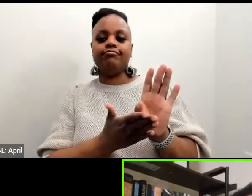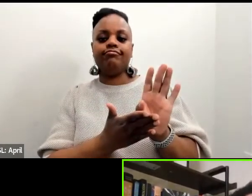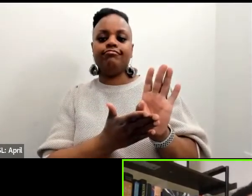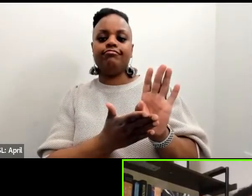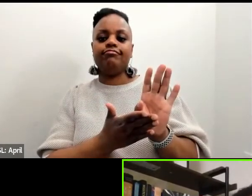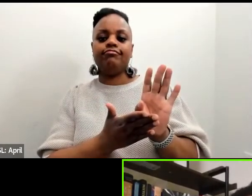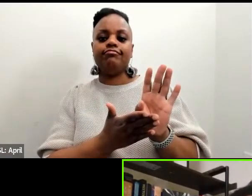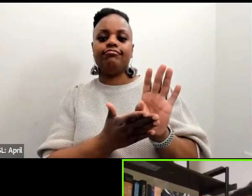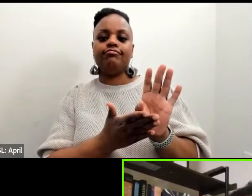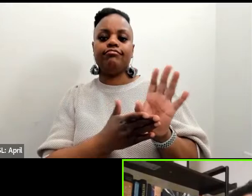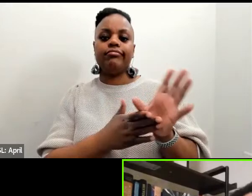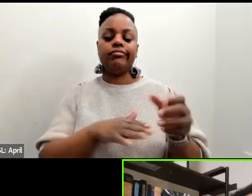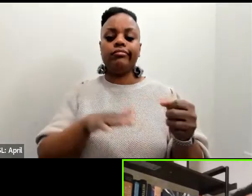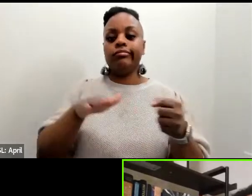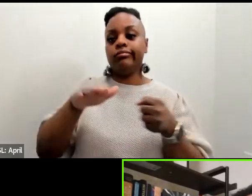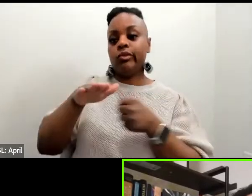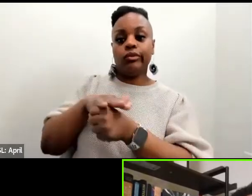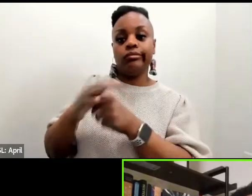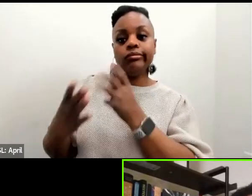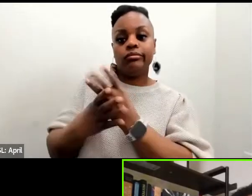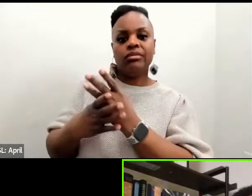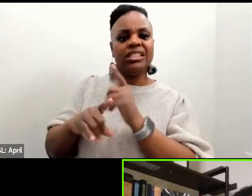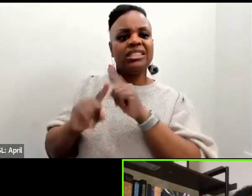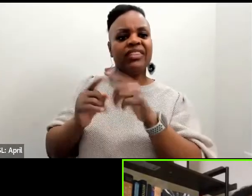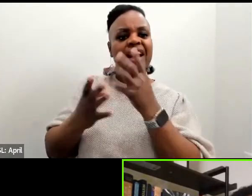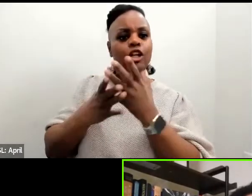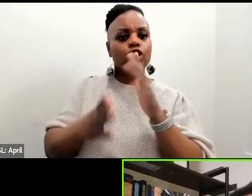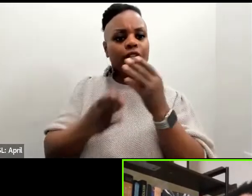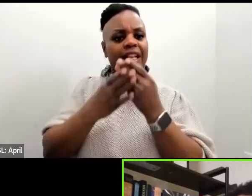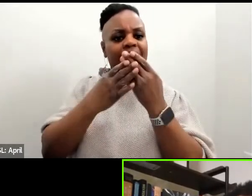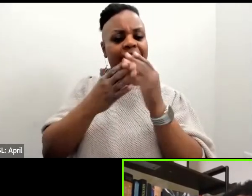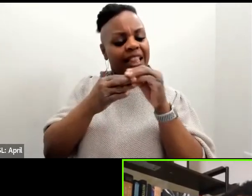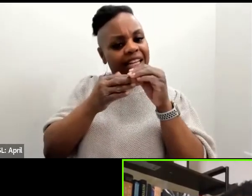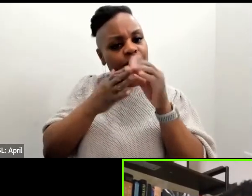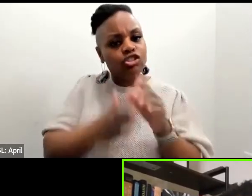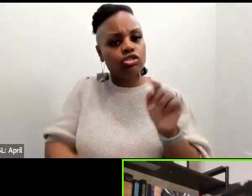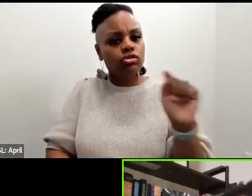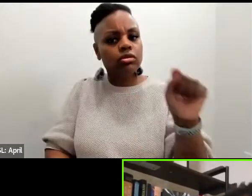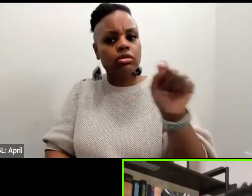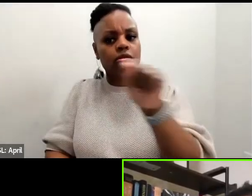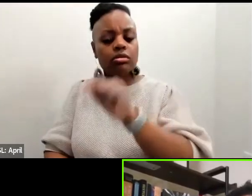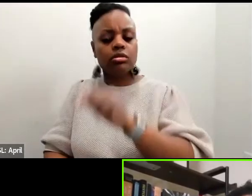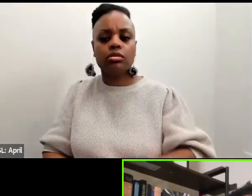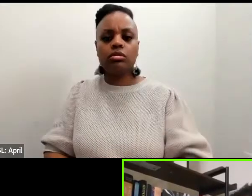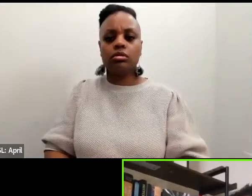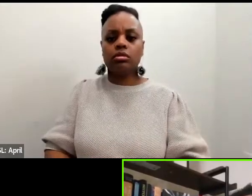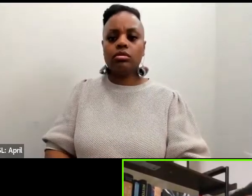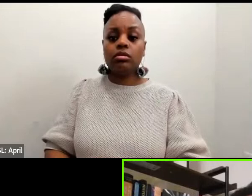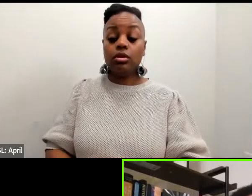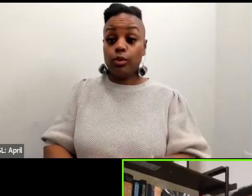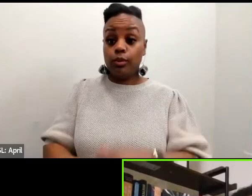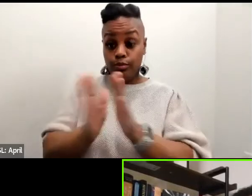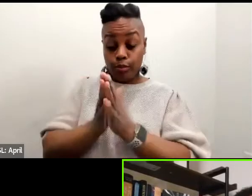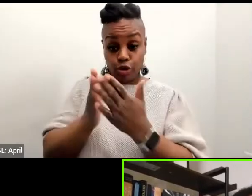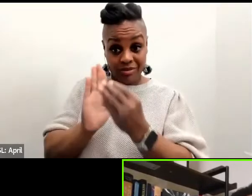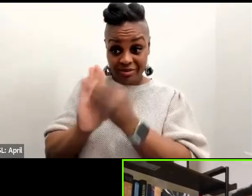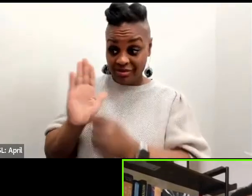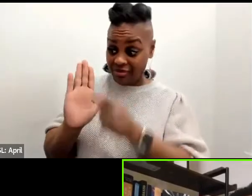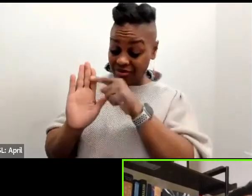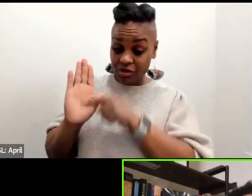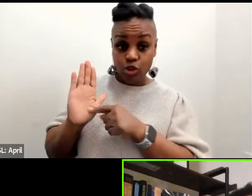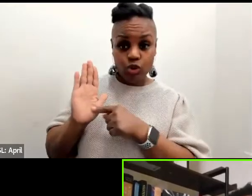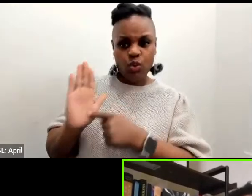Muslim Brotherhood and their persistence is not necessarily because they fool everyone with religious ideology or they motivate a type of